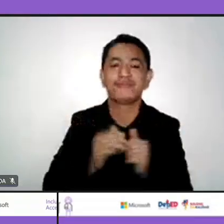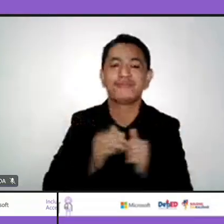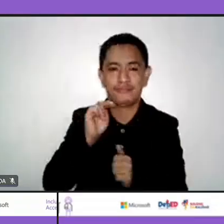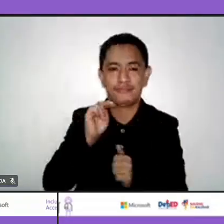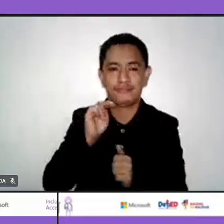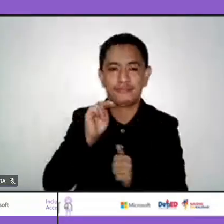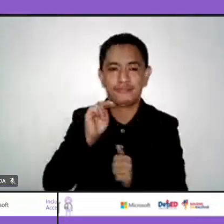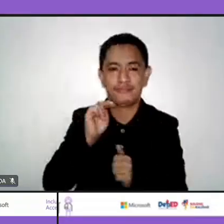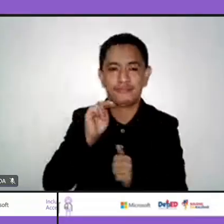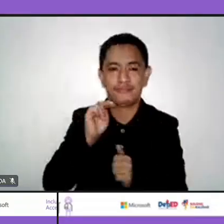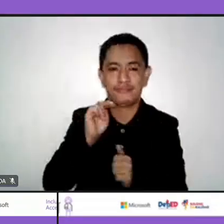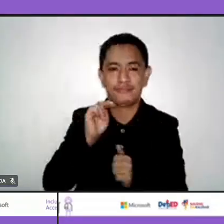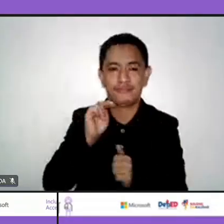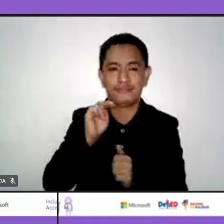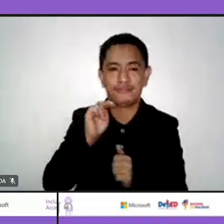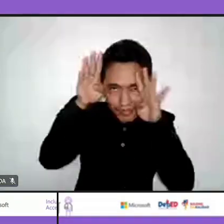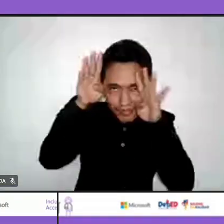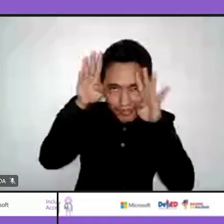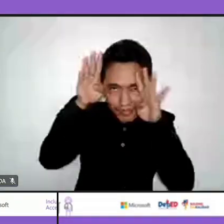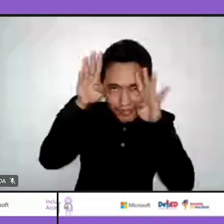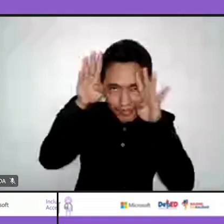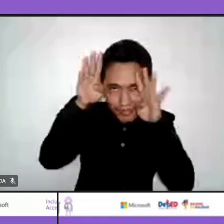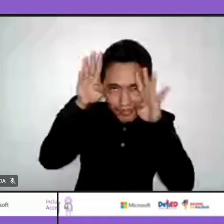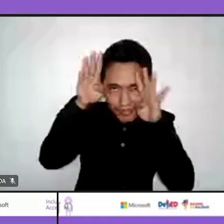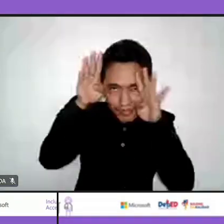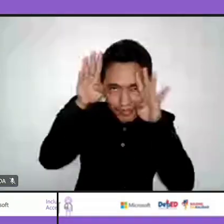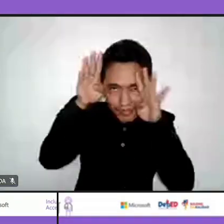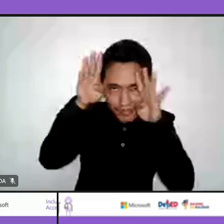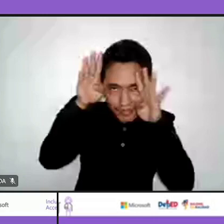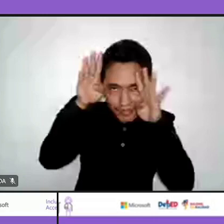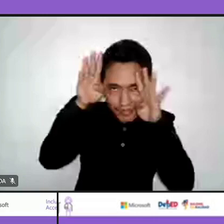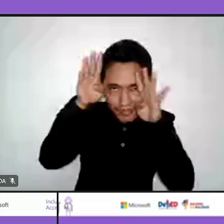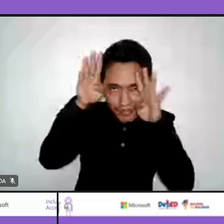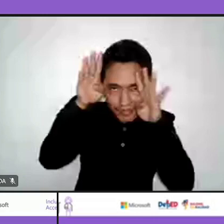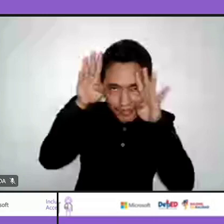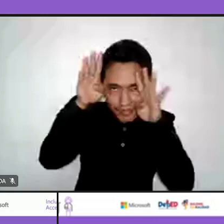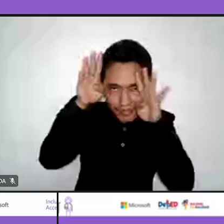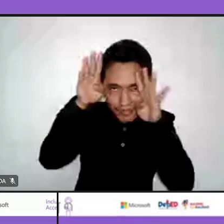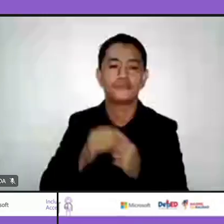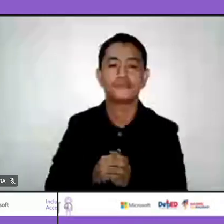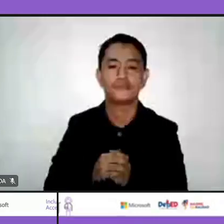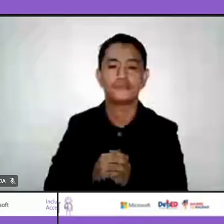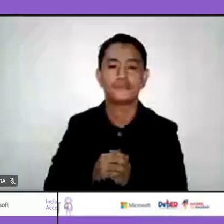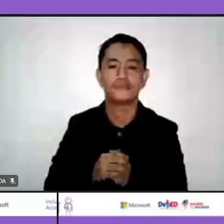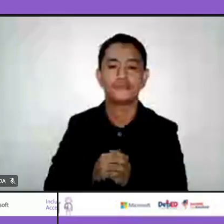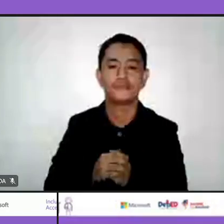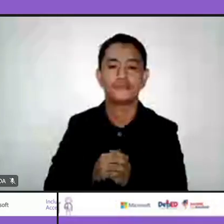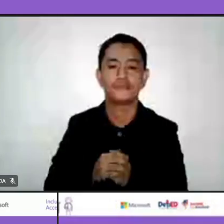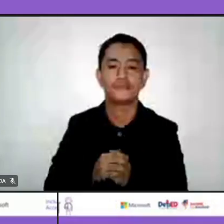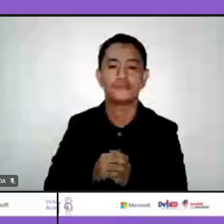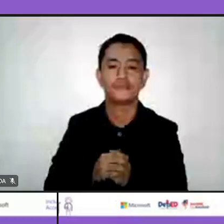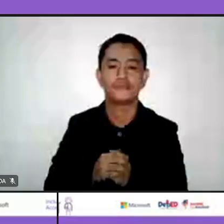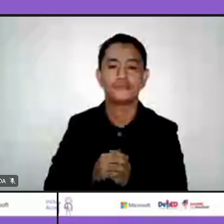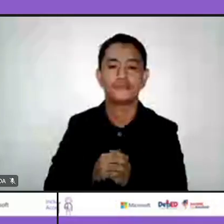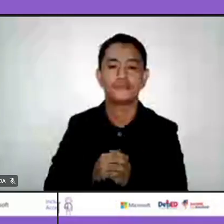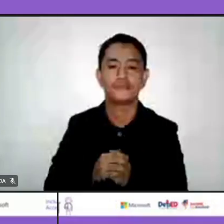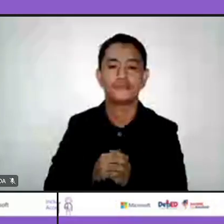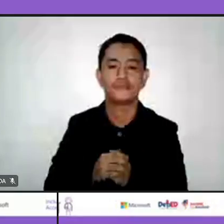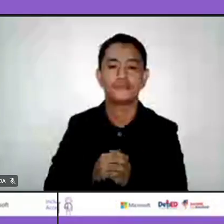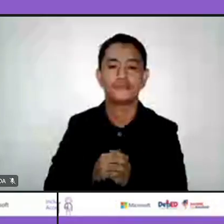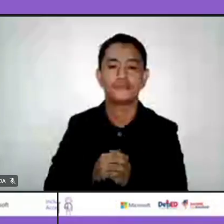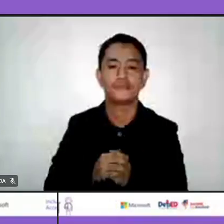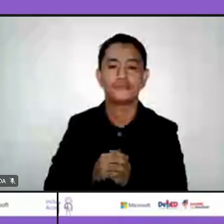them and really encourage them. So we just really need to be creative. So thanks to Microsoft for giving us